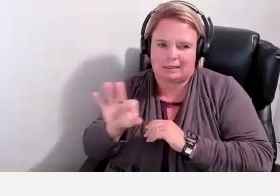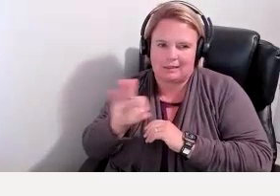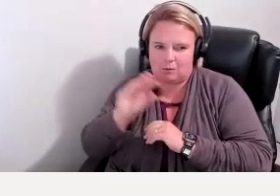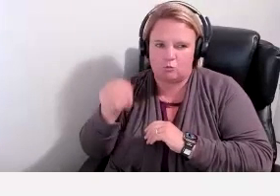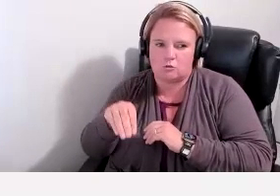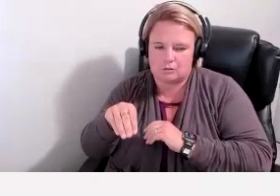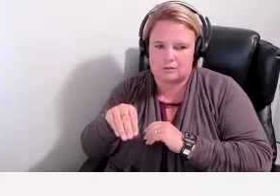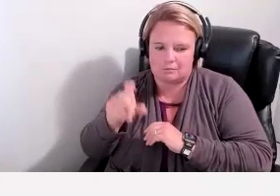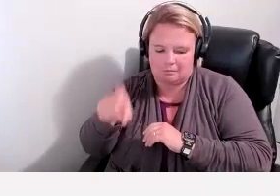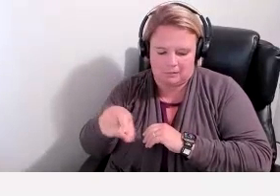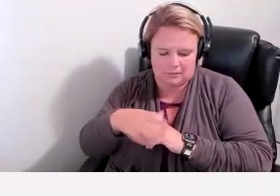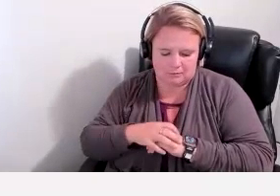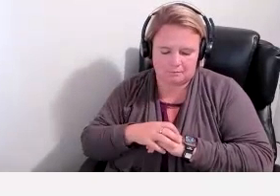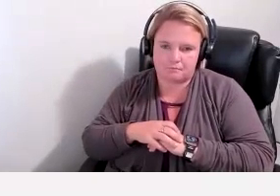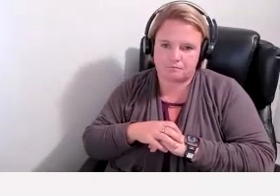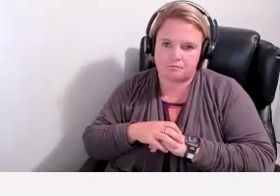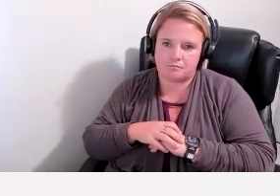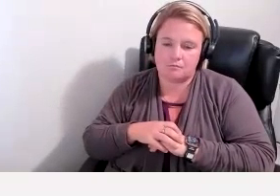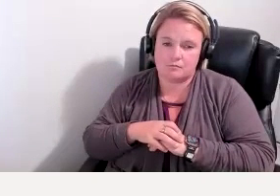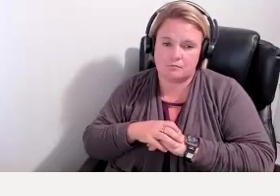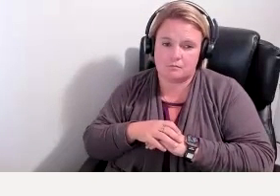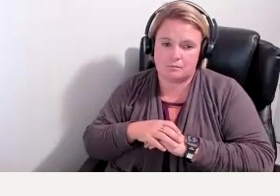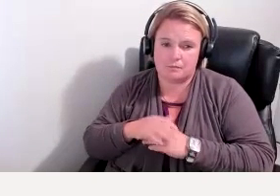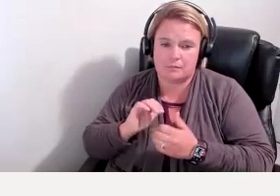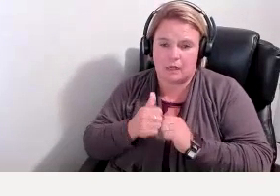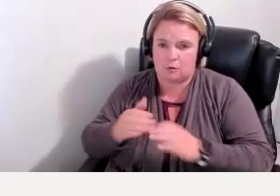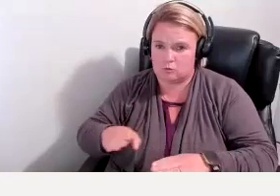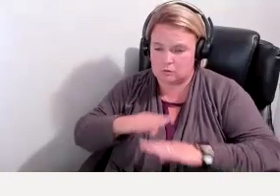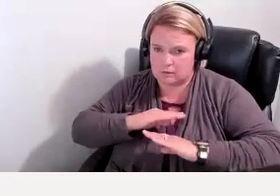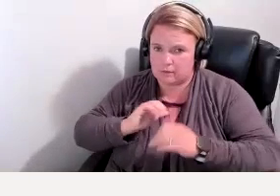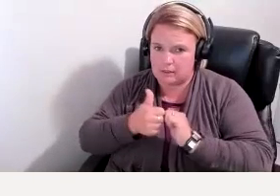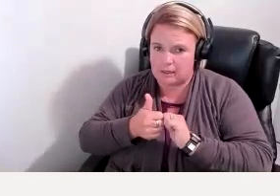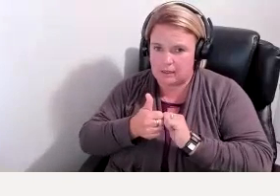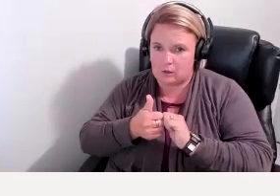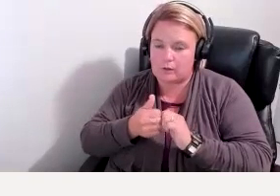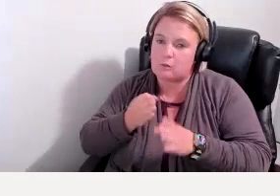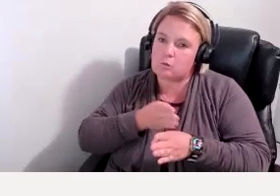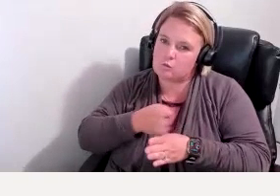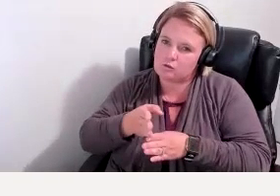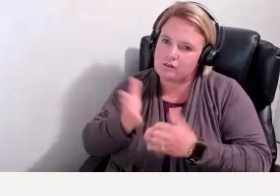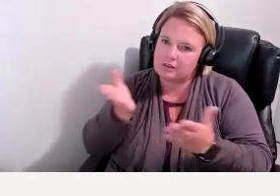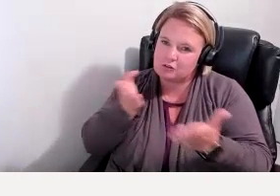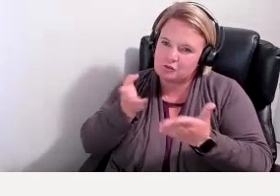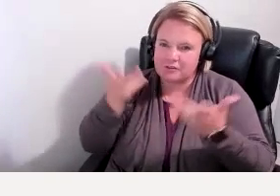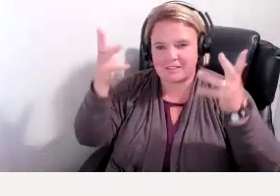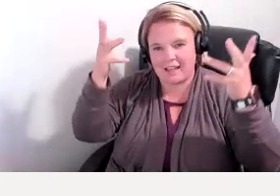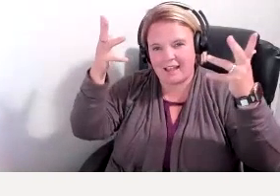99%. Yeah. And to help meet that, we have professional services, right?